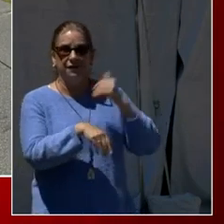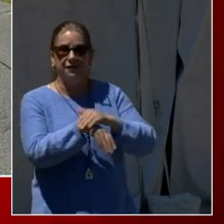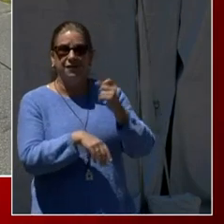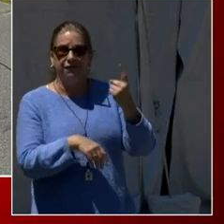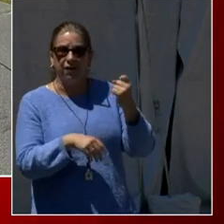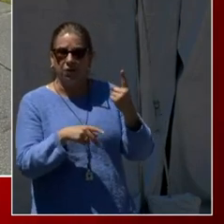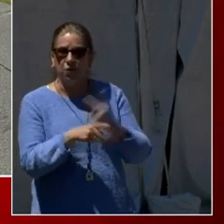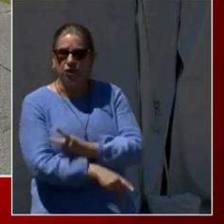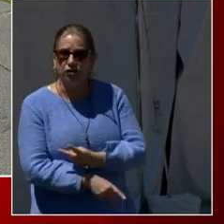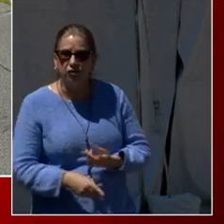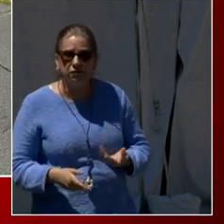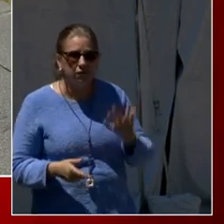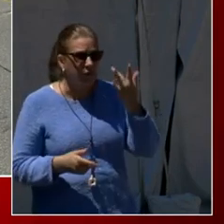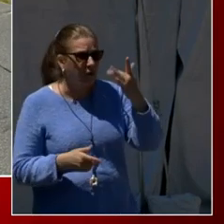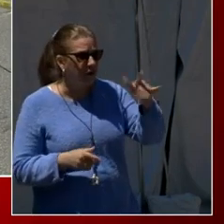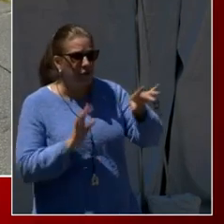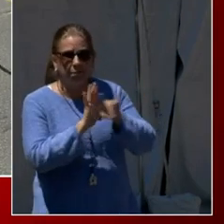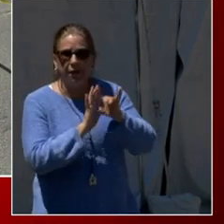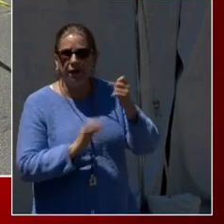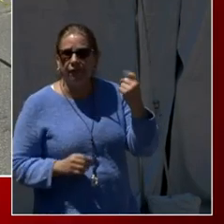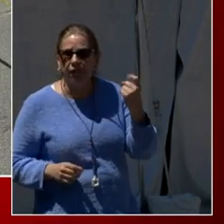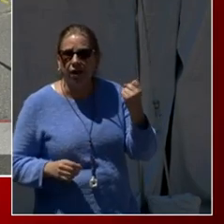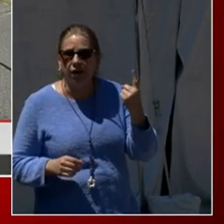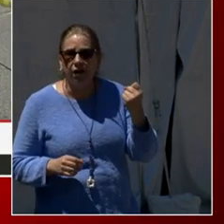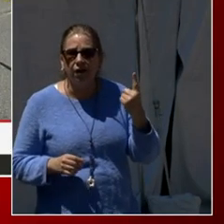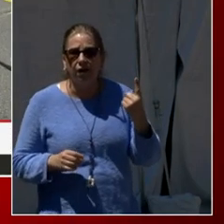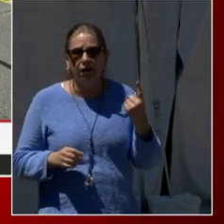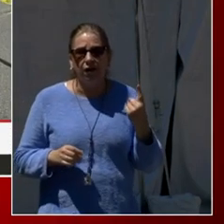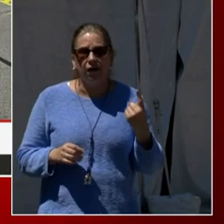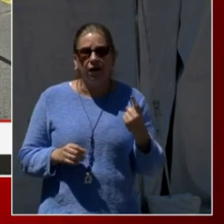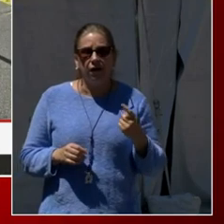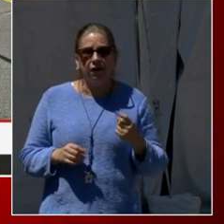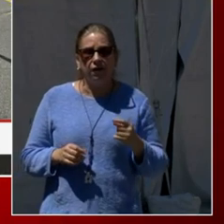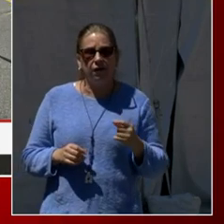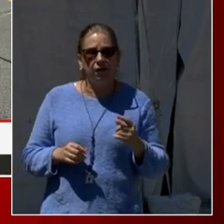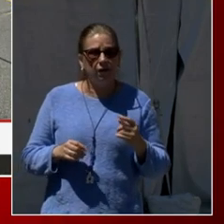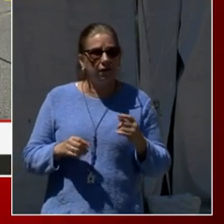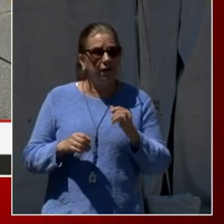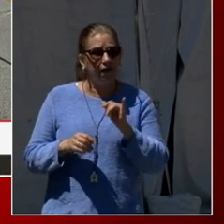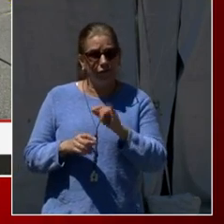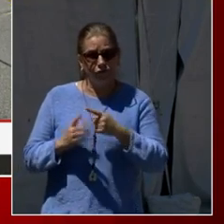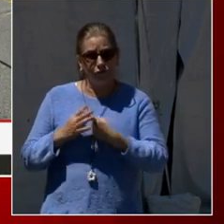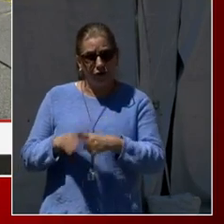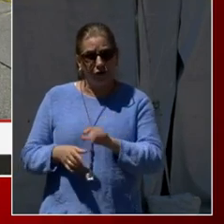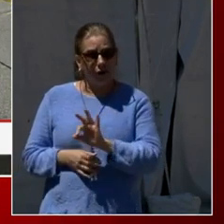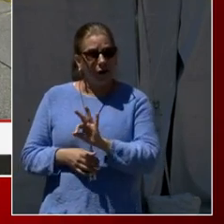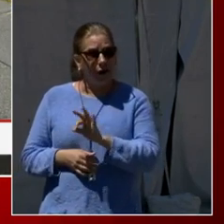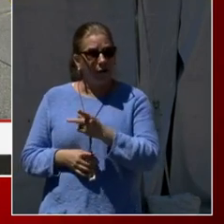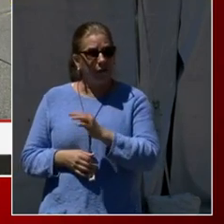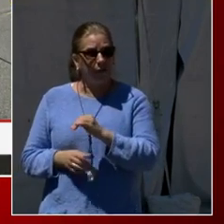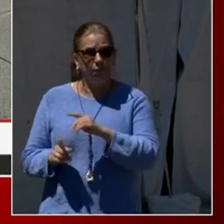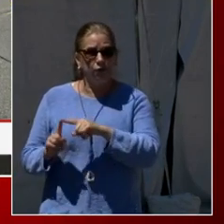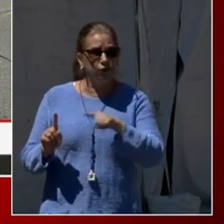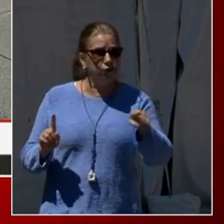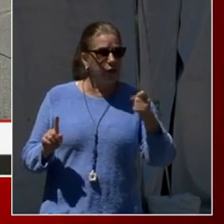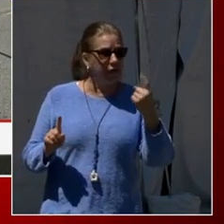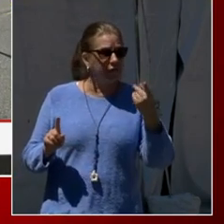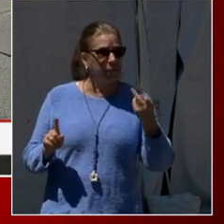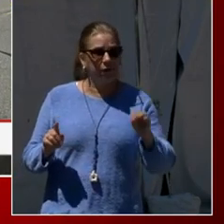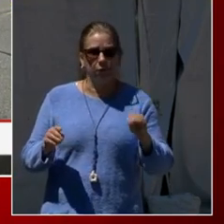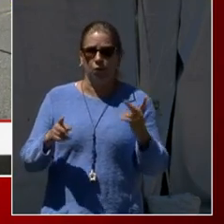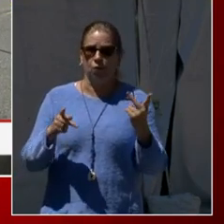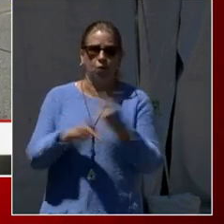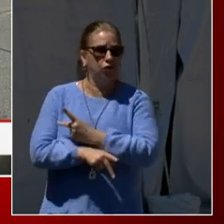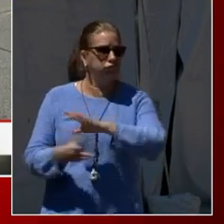o'clock? Because the hours between 9 and 11 were significantly elevated. And that's one reason why we're making